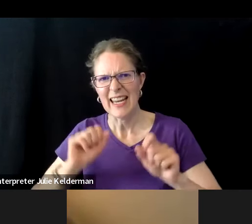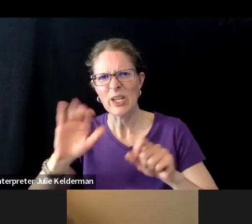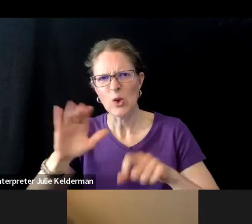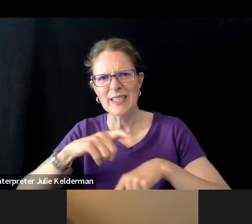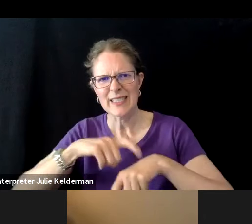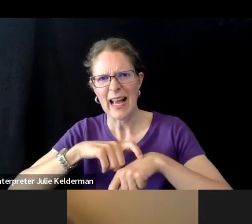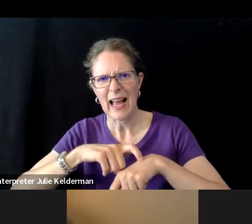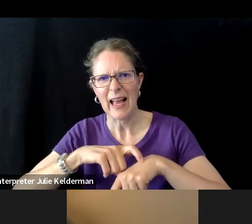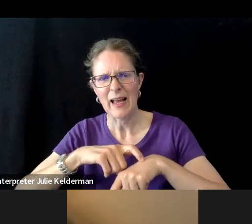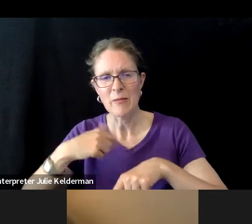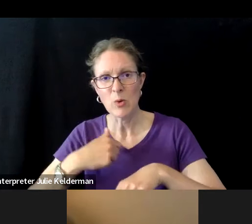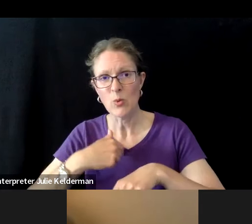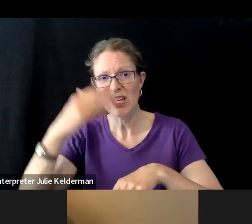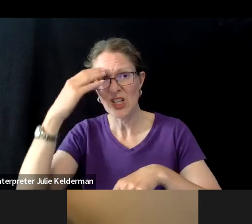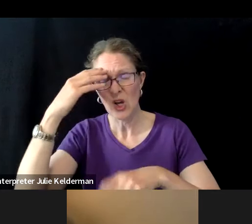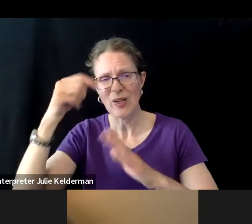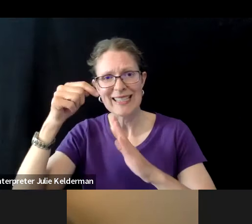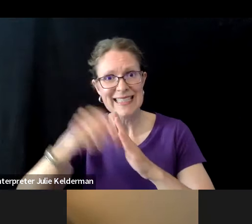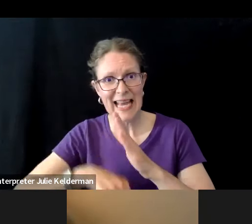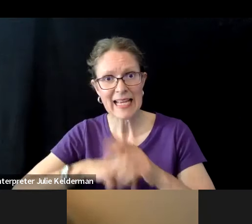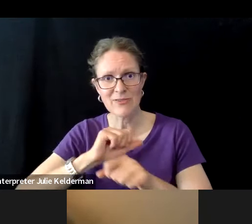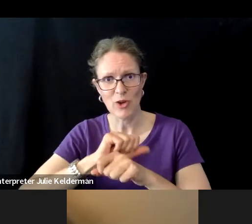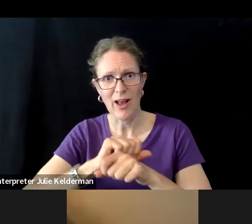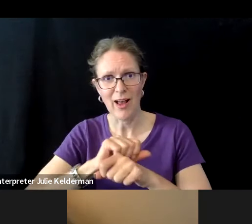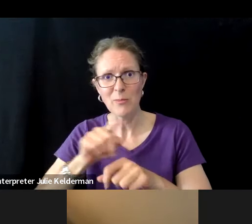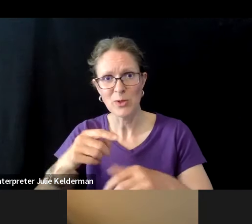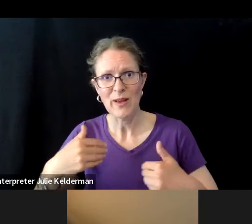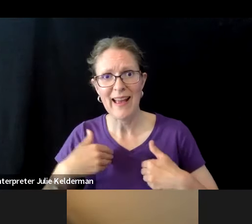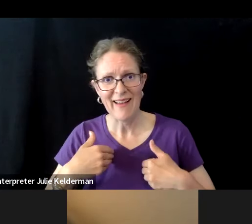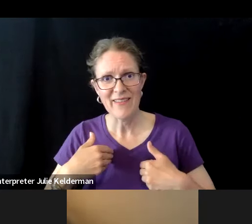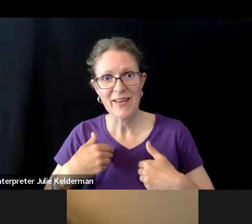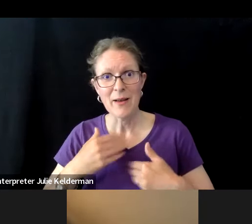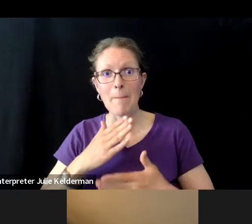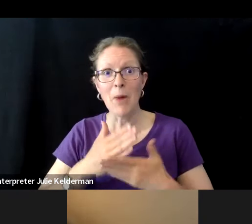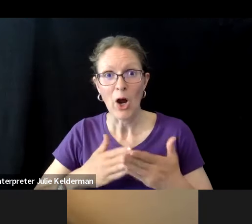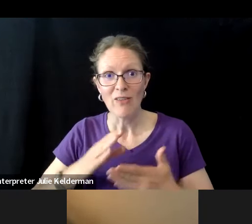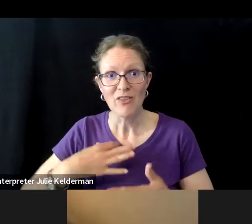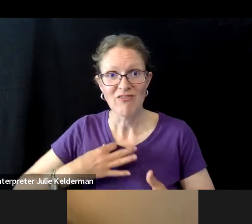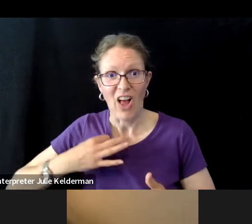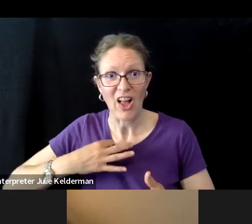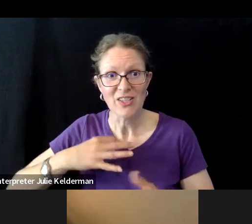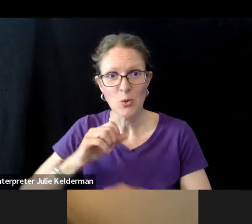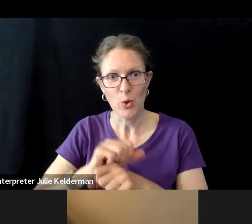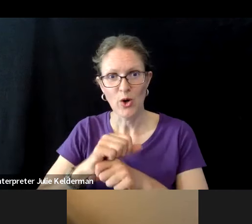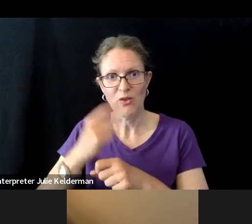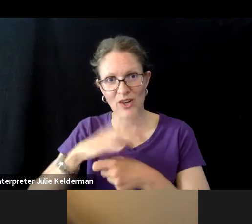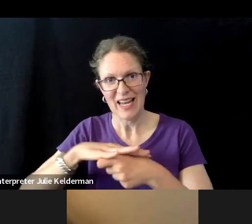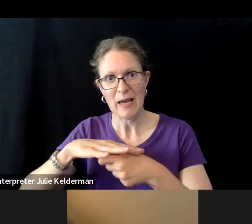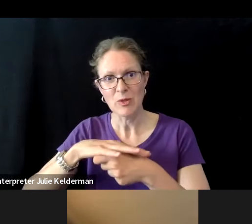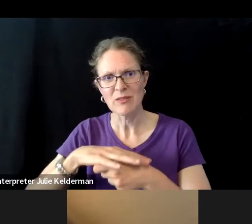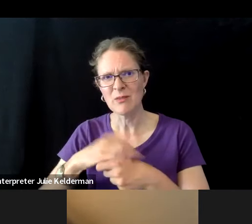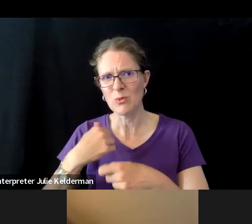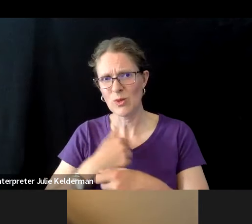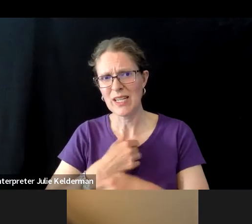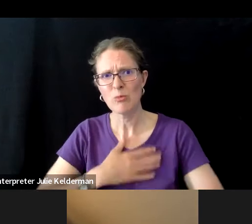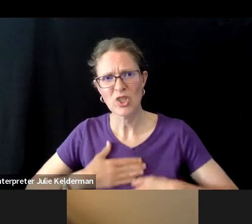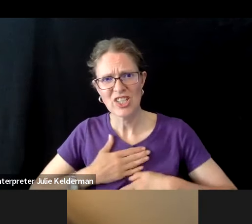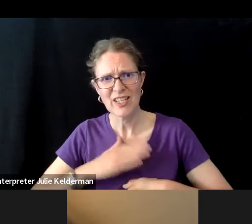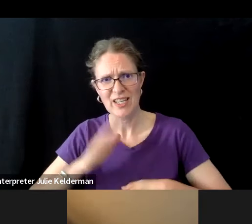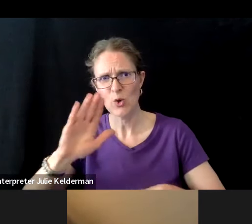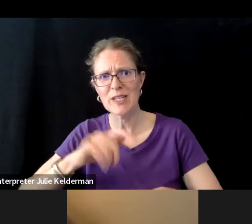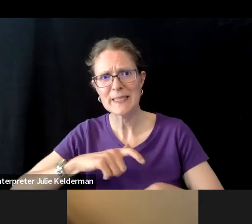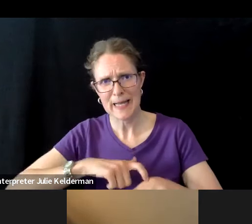is a very intensive job that you all have as part of the volunteer work that you do for your neighborhood. So we really do appreciate the time that you all take